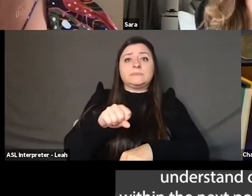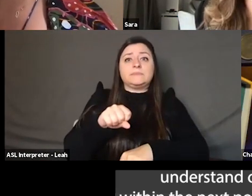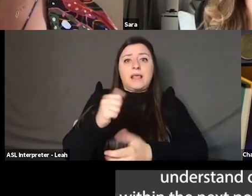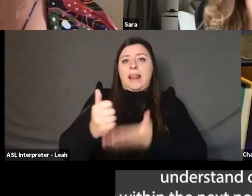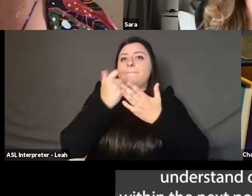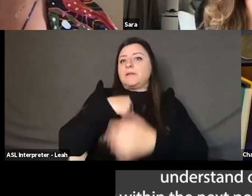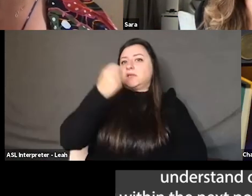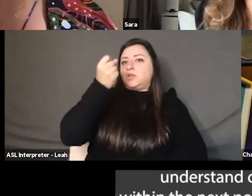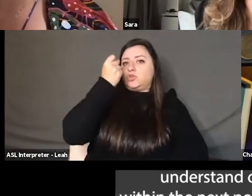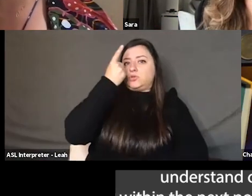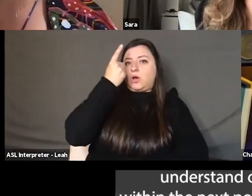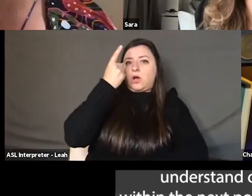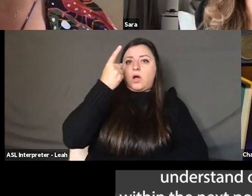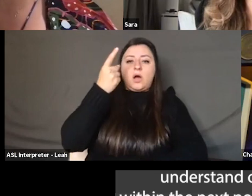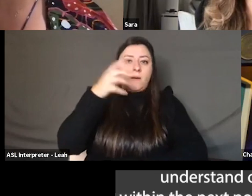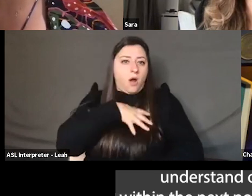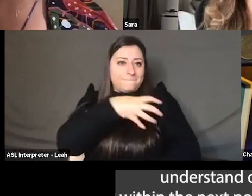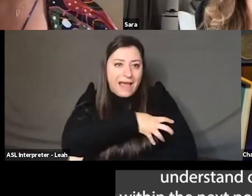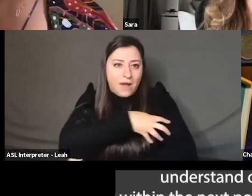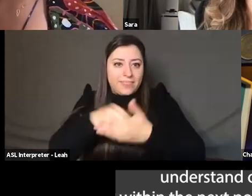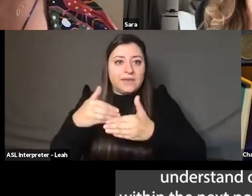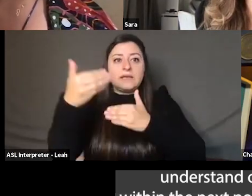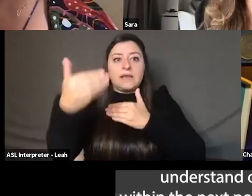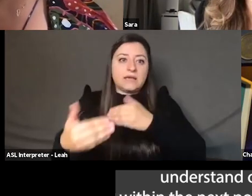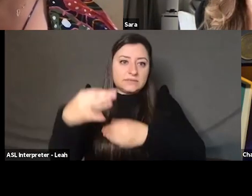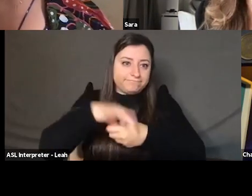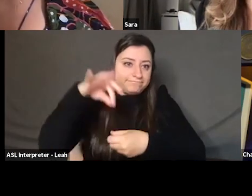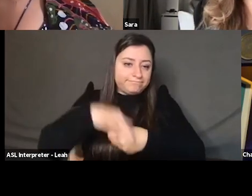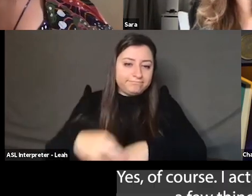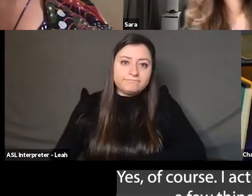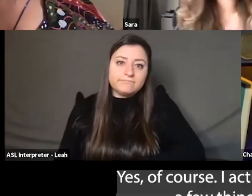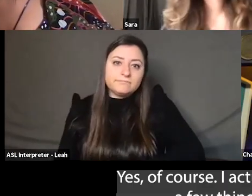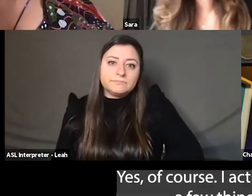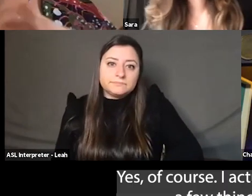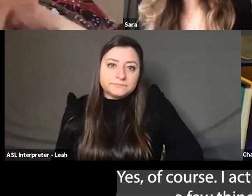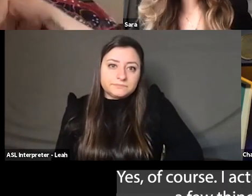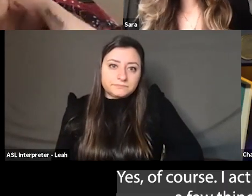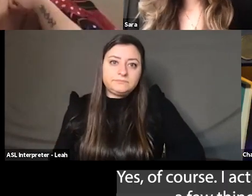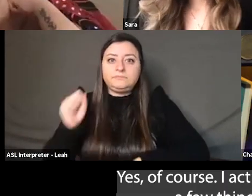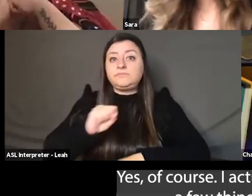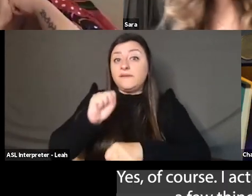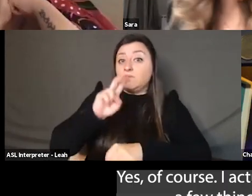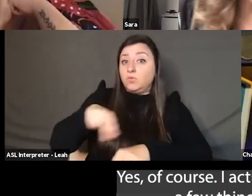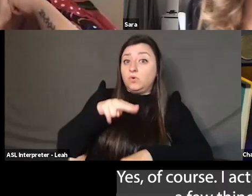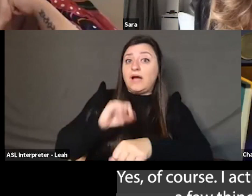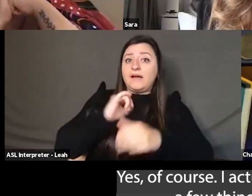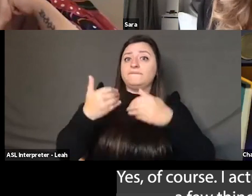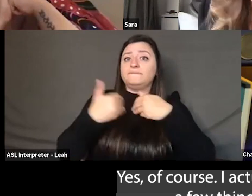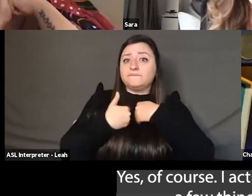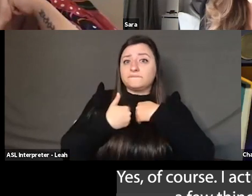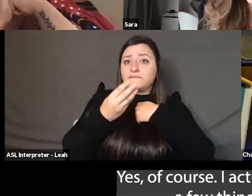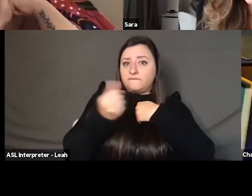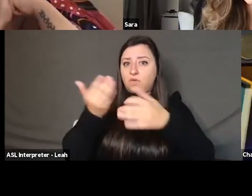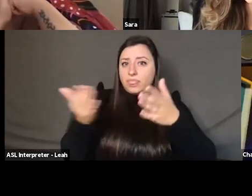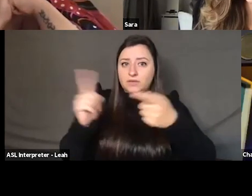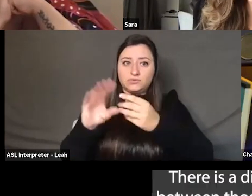us understand our power within the next political elections? Yes, of course. I actually have a few things to